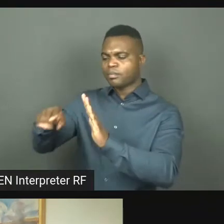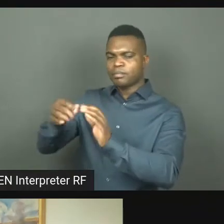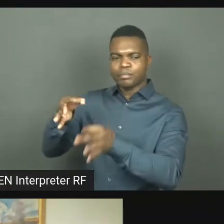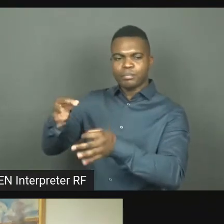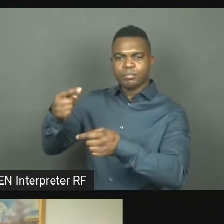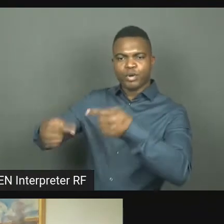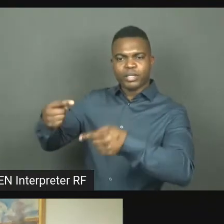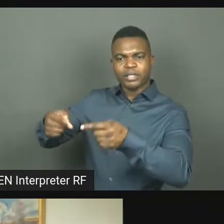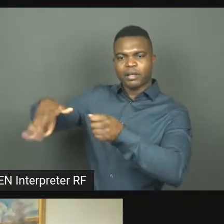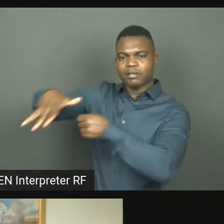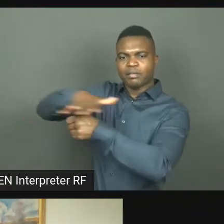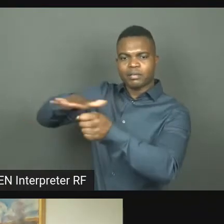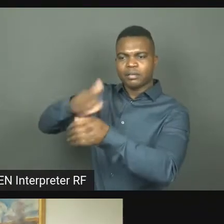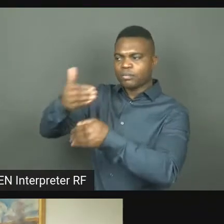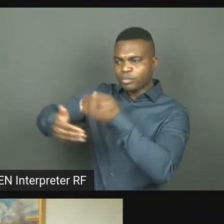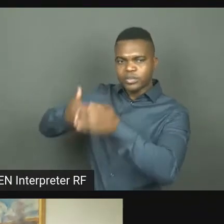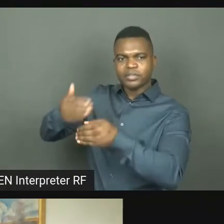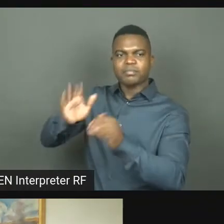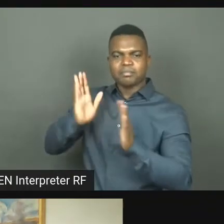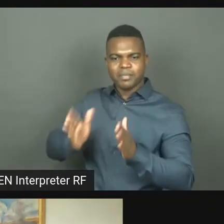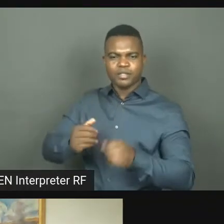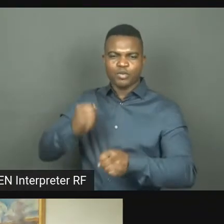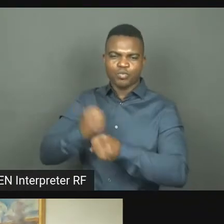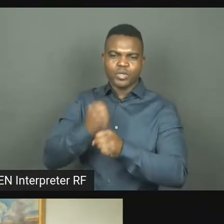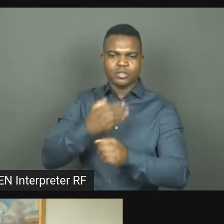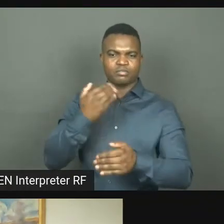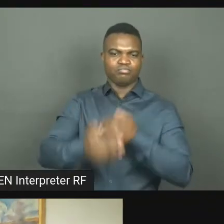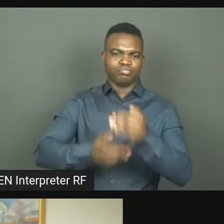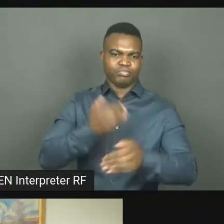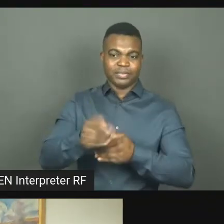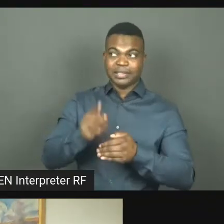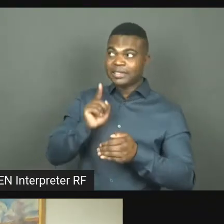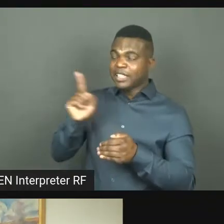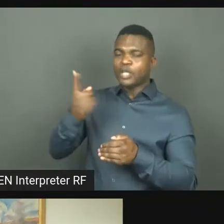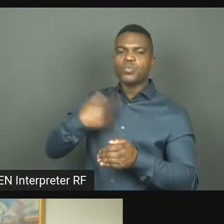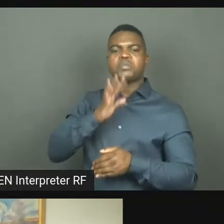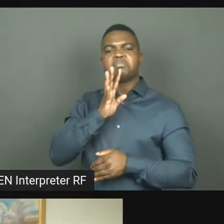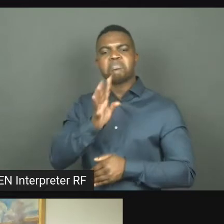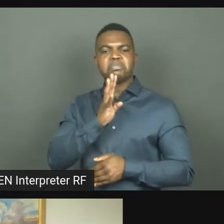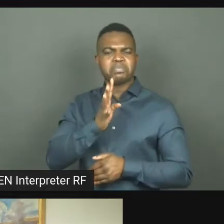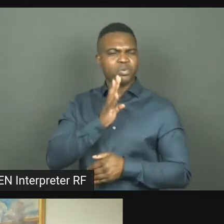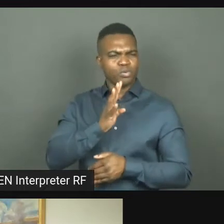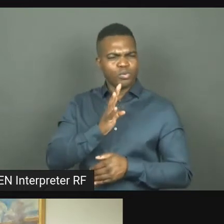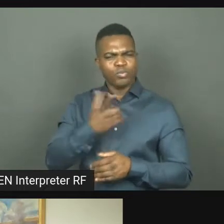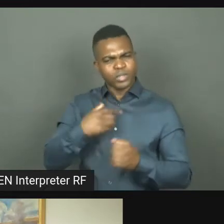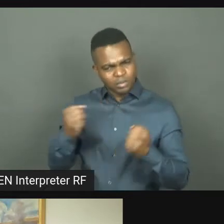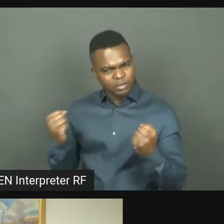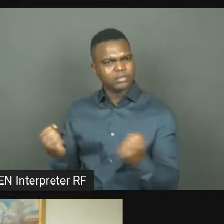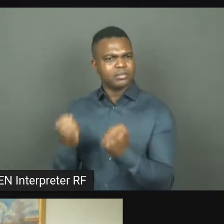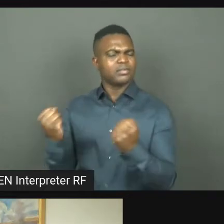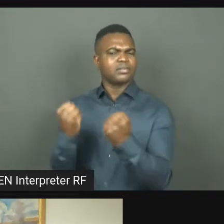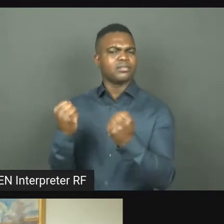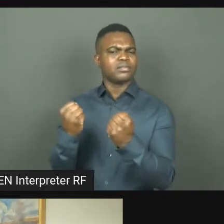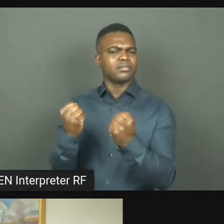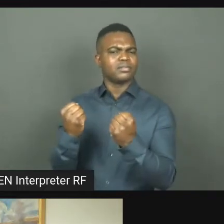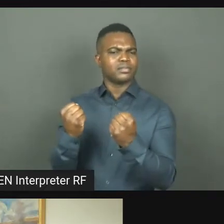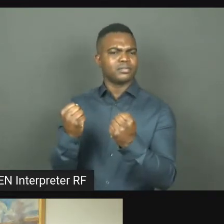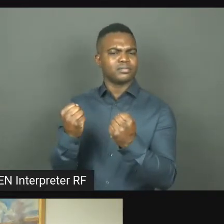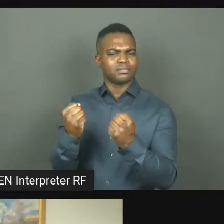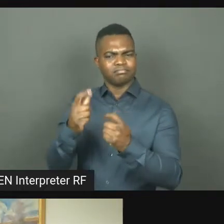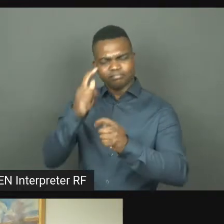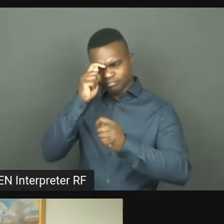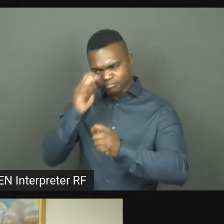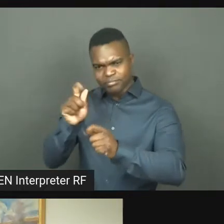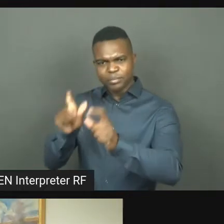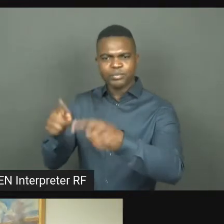Frederick. Thank you, John. The word that stays with me is to mobilize people to